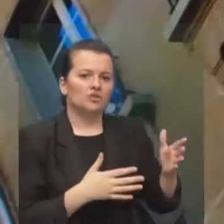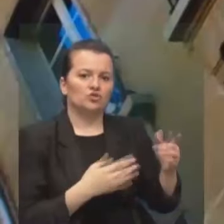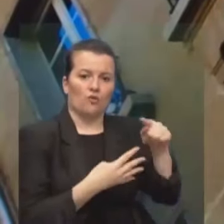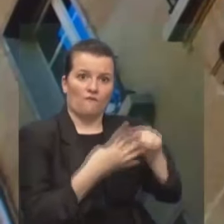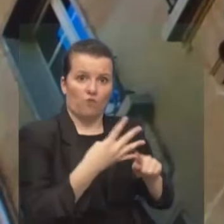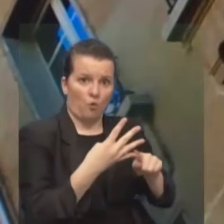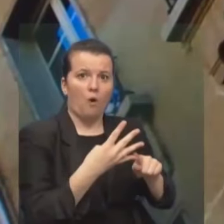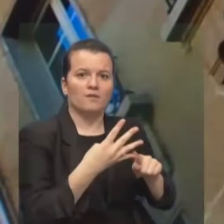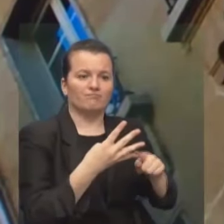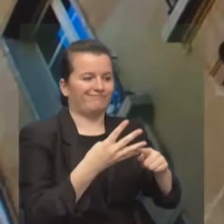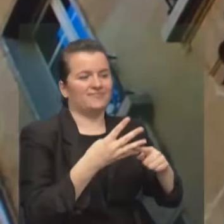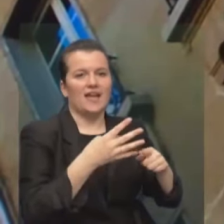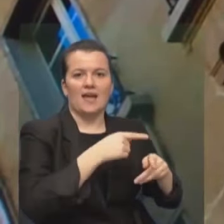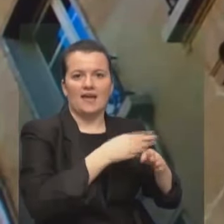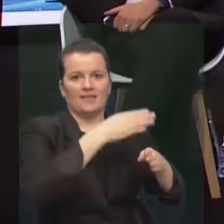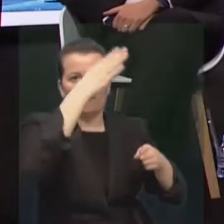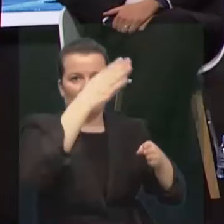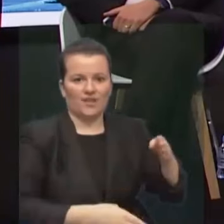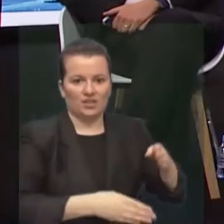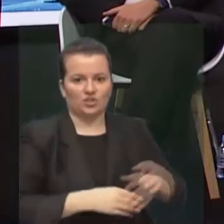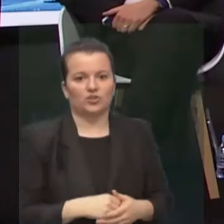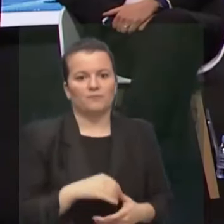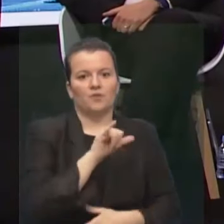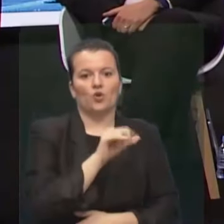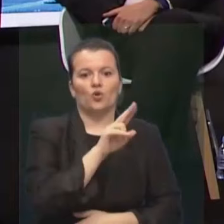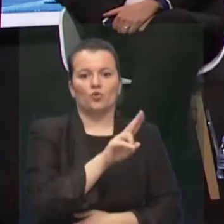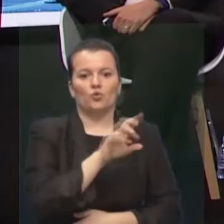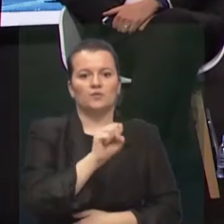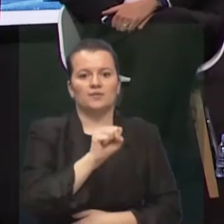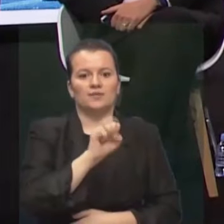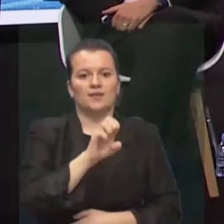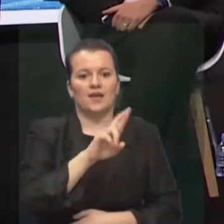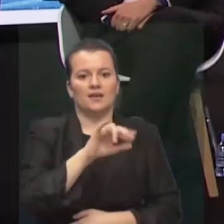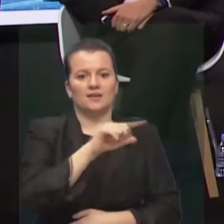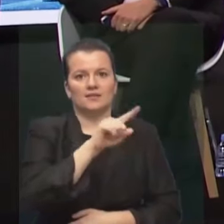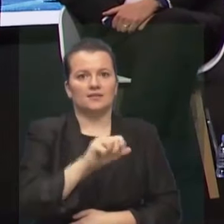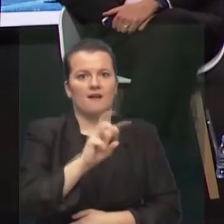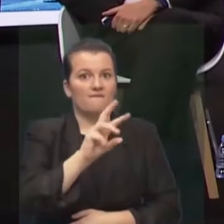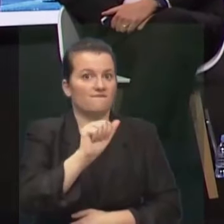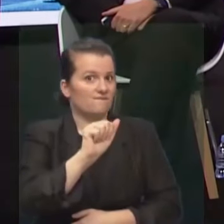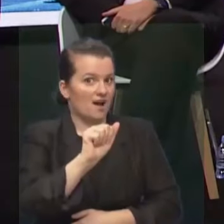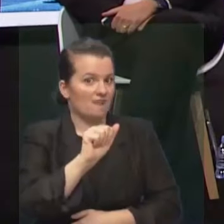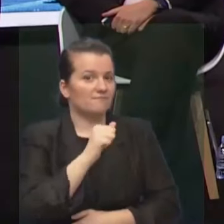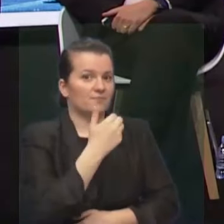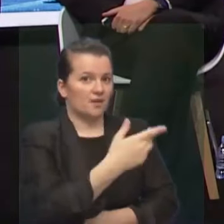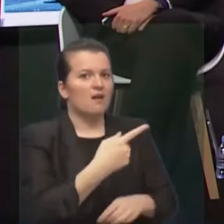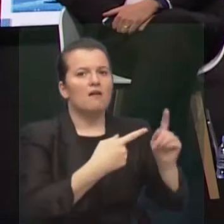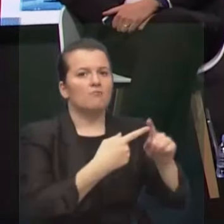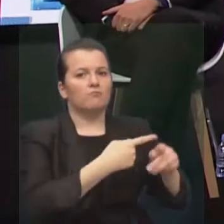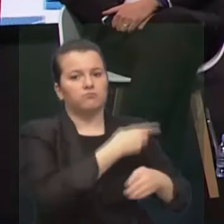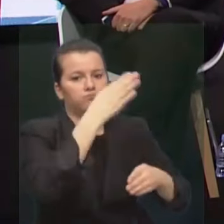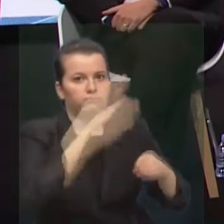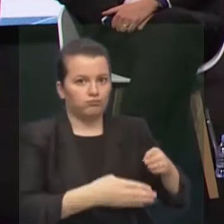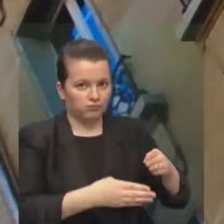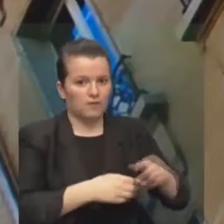They are the terms of Mrs. Yu Serizawa, who is the director who was appointed on the proposal of Nissan, Mr.